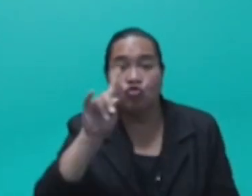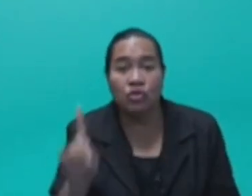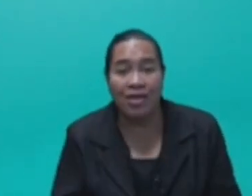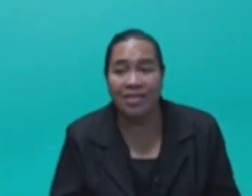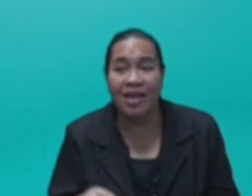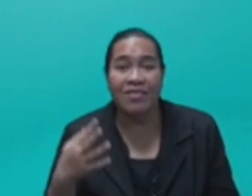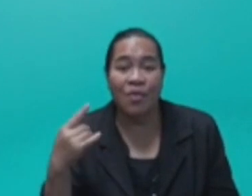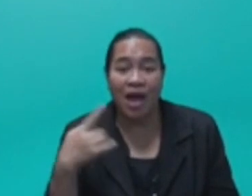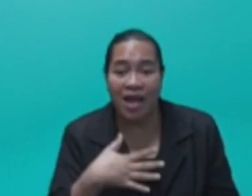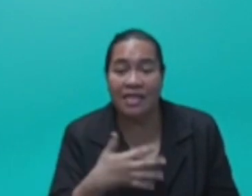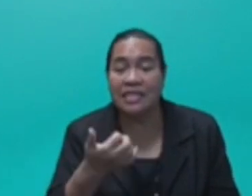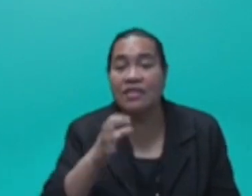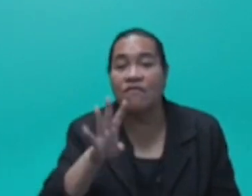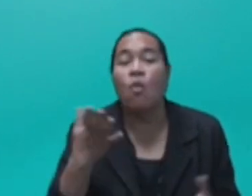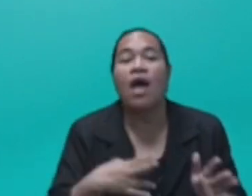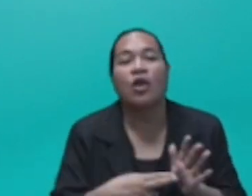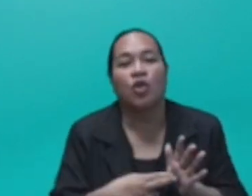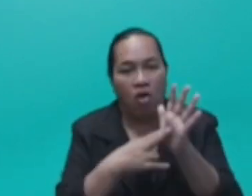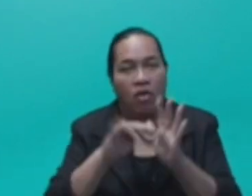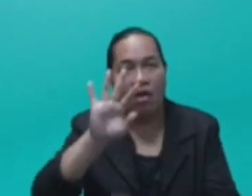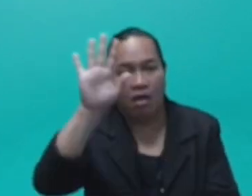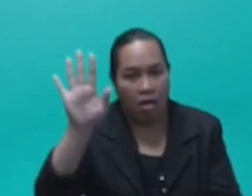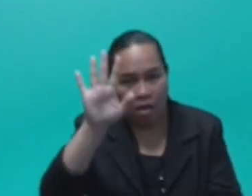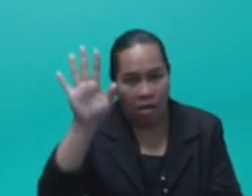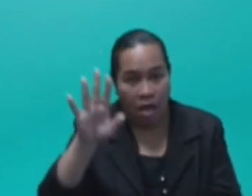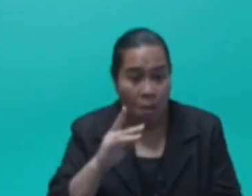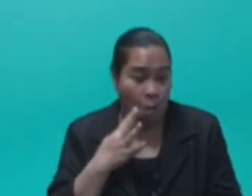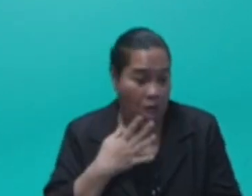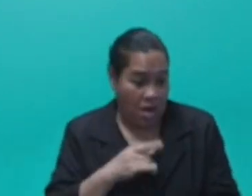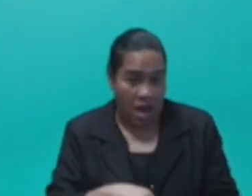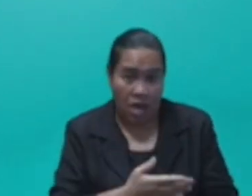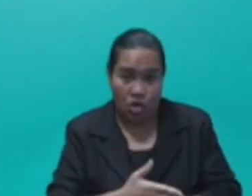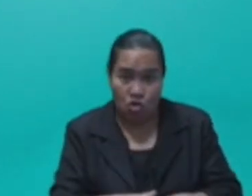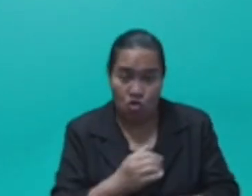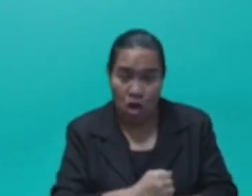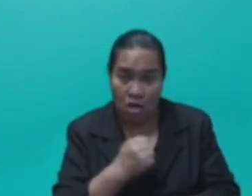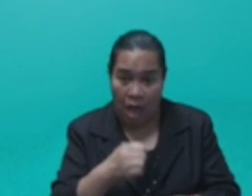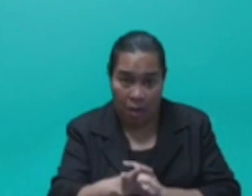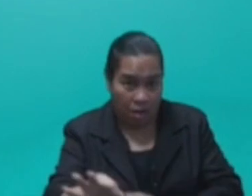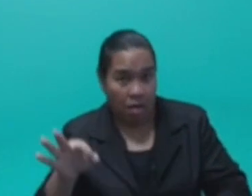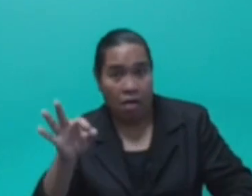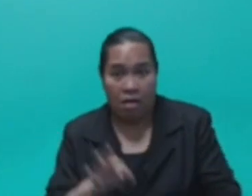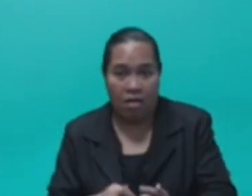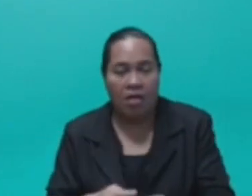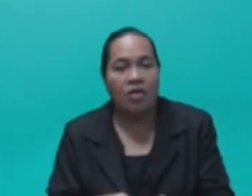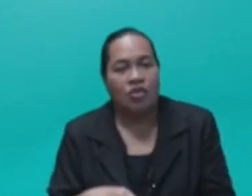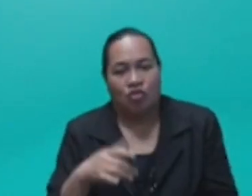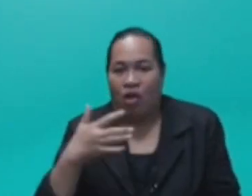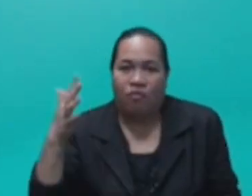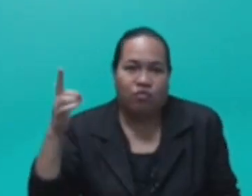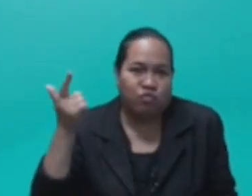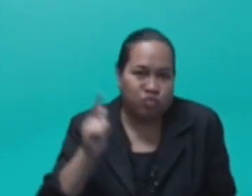2,174 pending cases in the Northern Division. Since the coalition government came in, these numbers have significantly decreased by